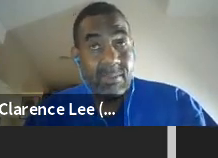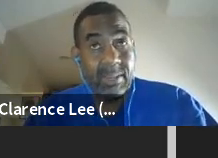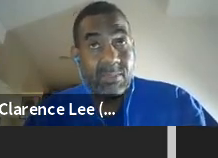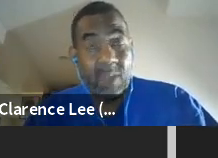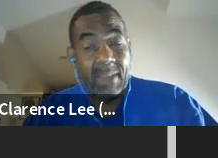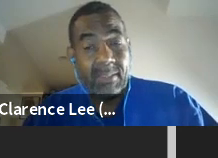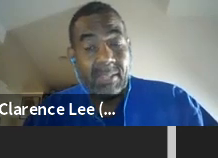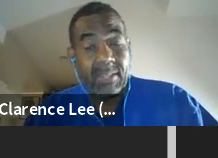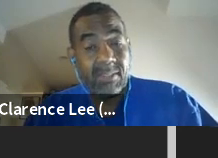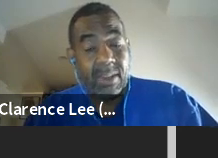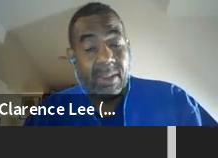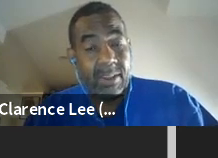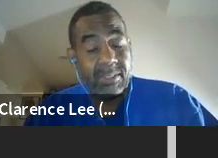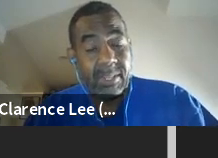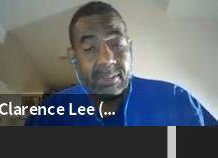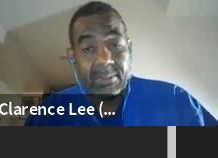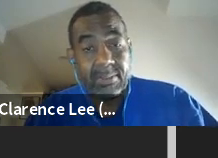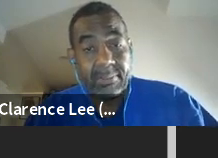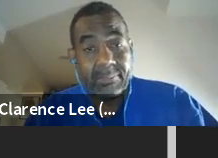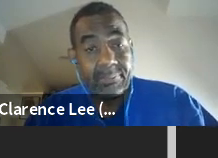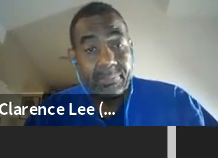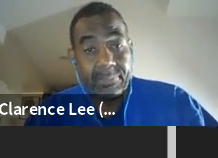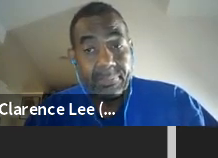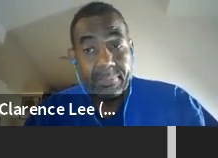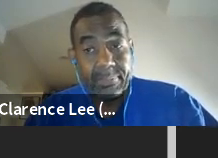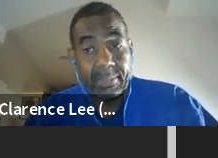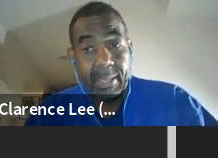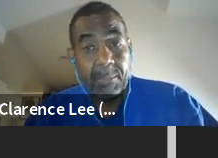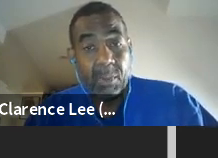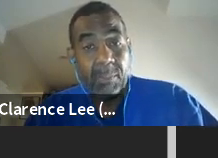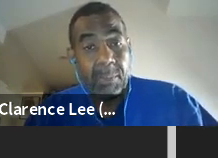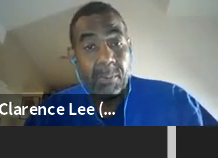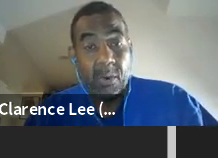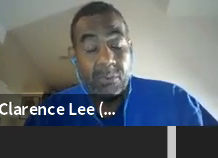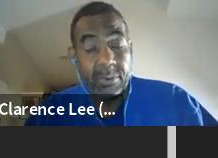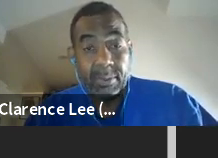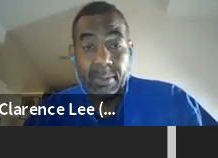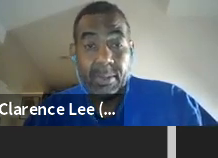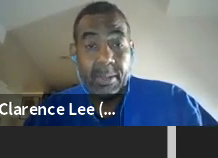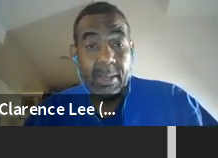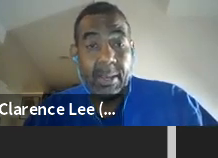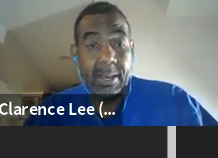is writing tickets around Harris Teeters. Yeah. And pulling people over.